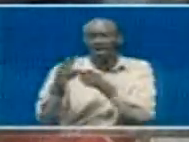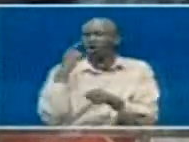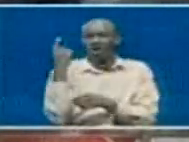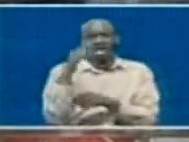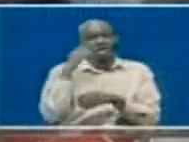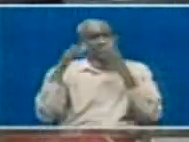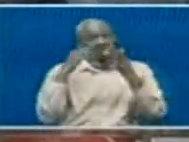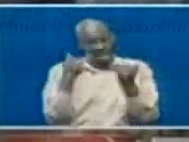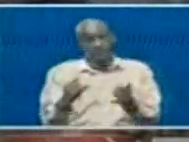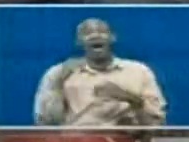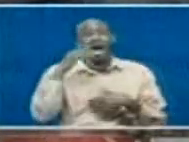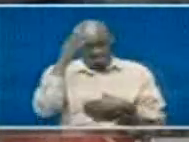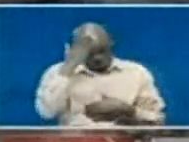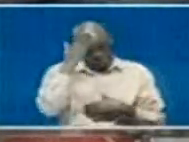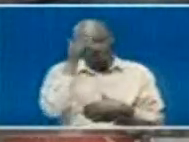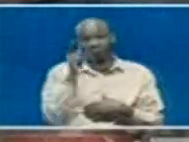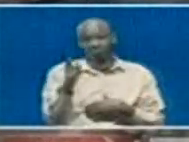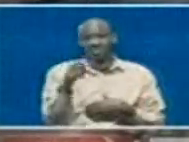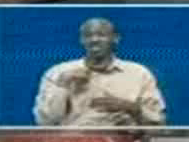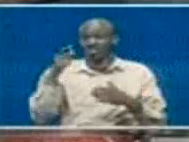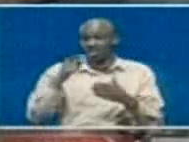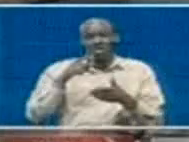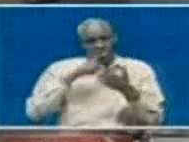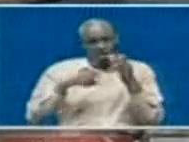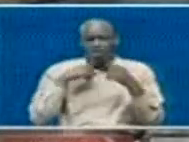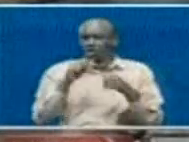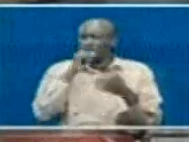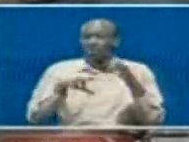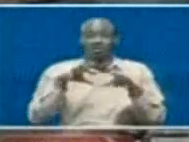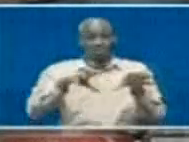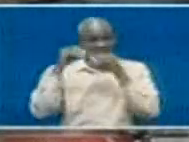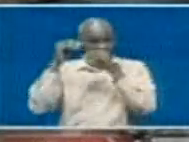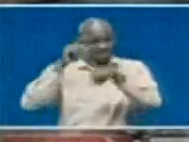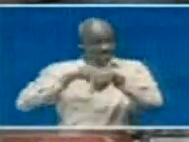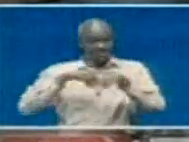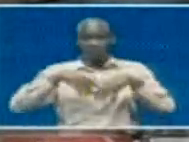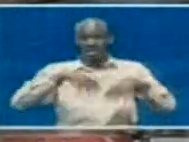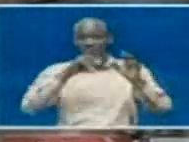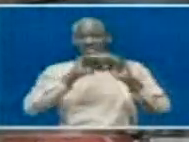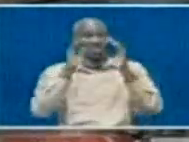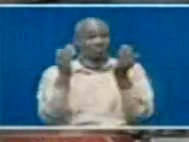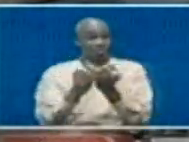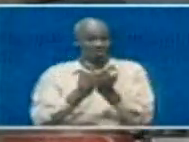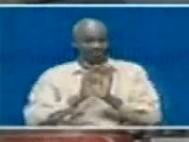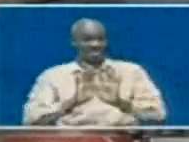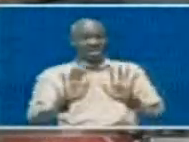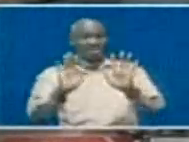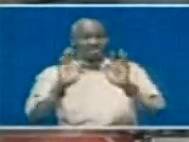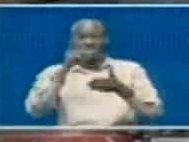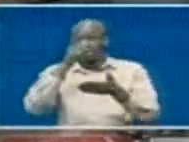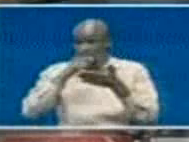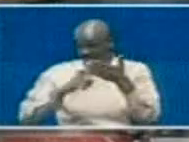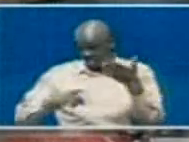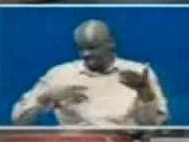them? Now I guess you know. I guess it's not what you take when you leave this world